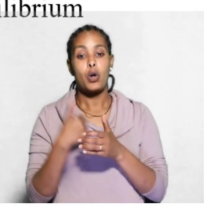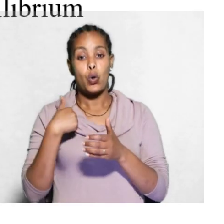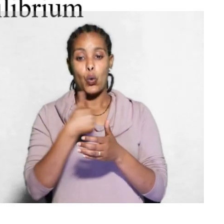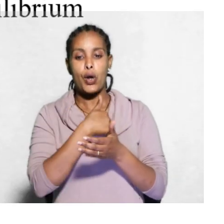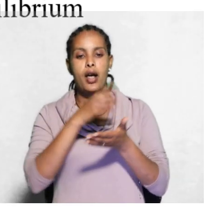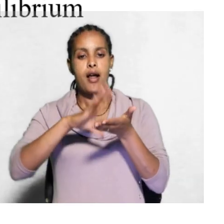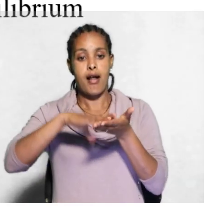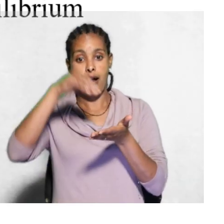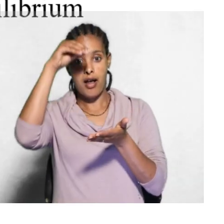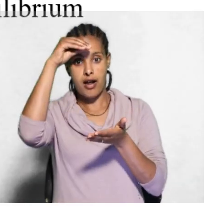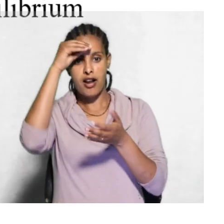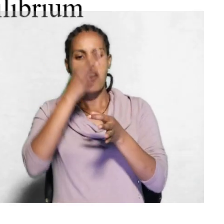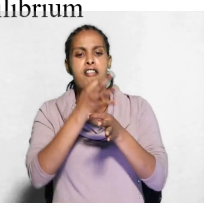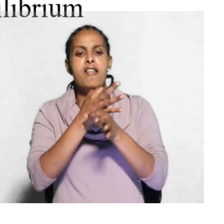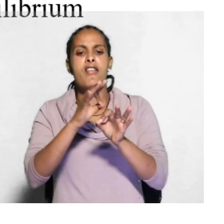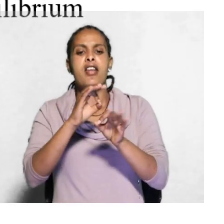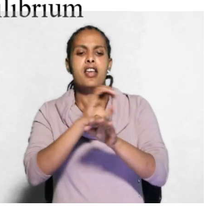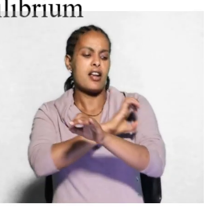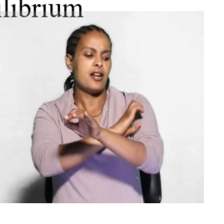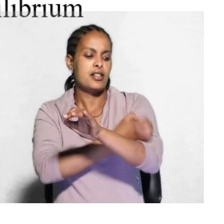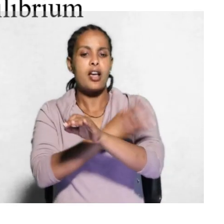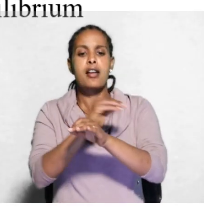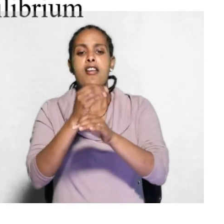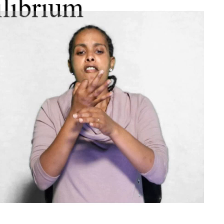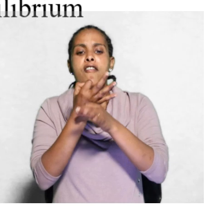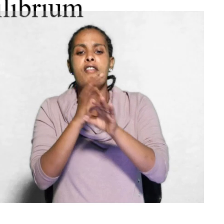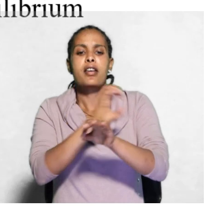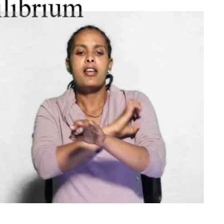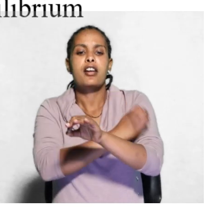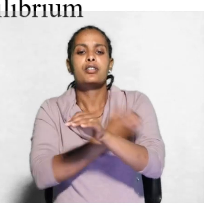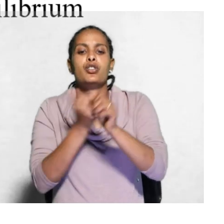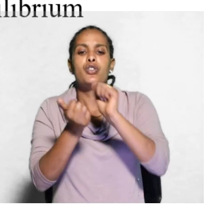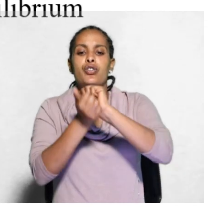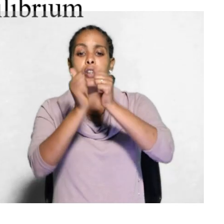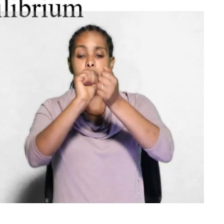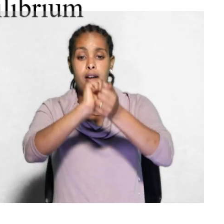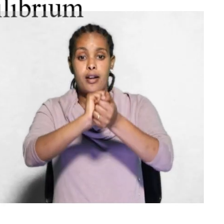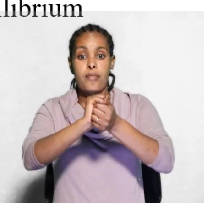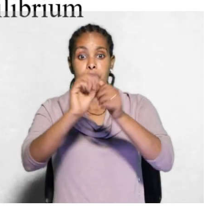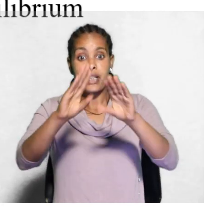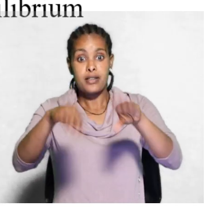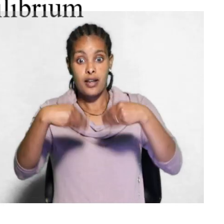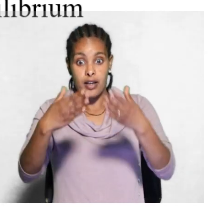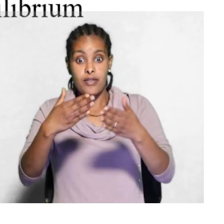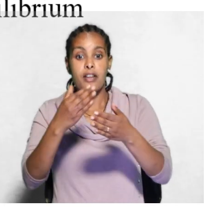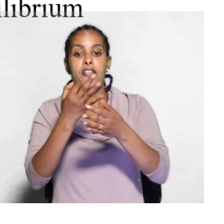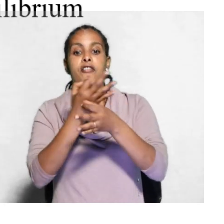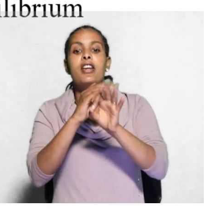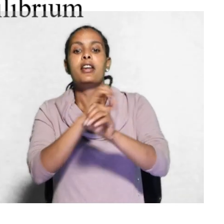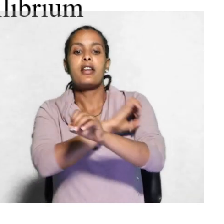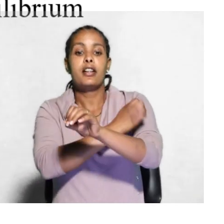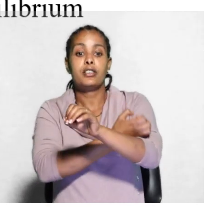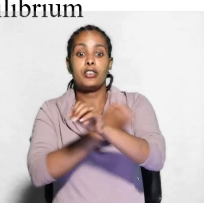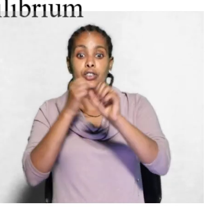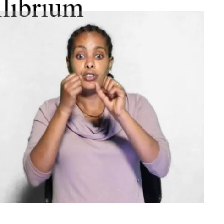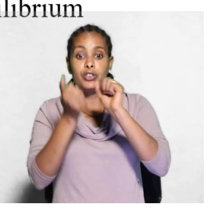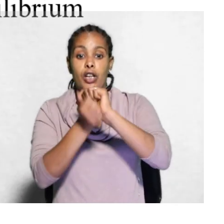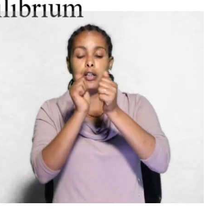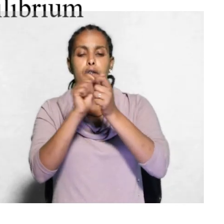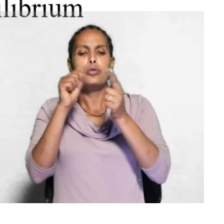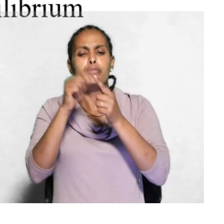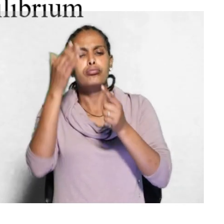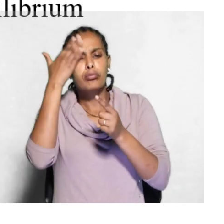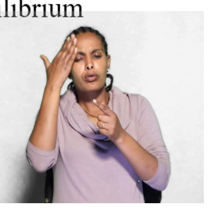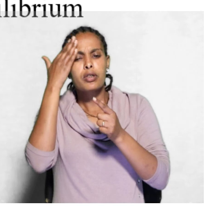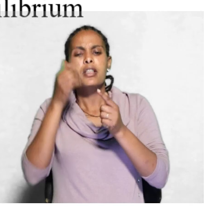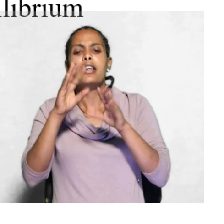We learned free energy and free energy change. The Gibbs free energy change enables us to know whether